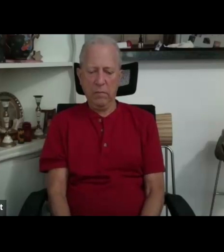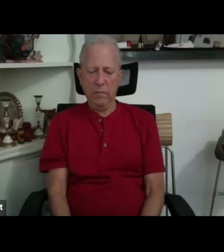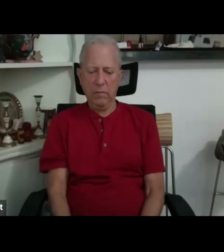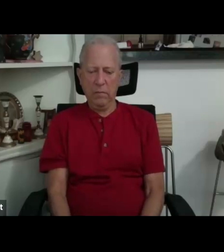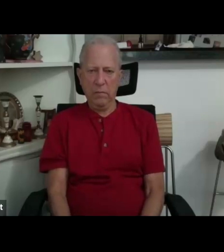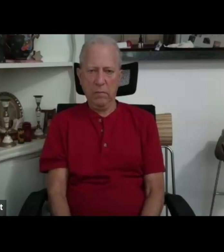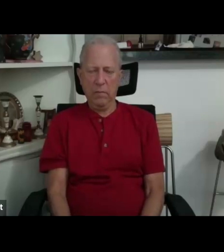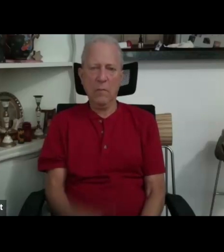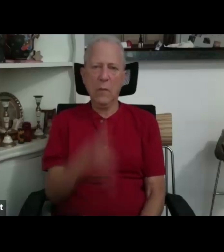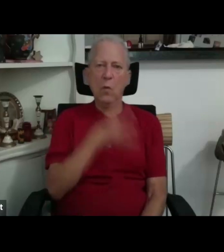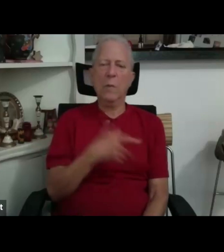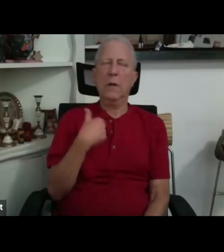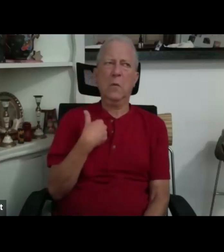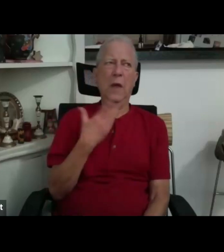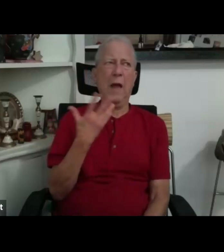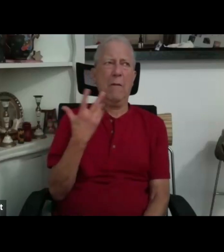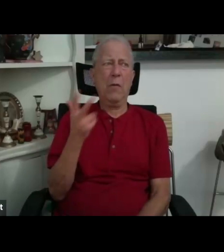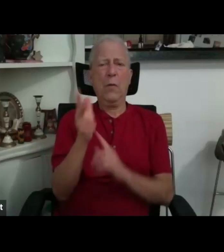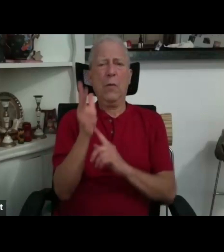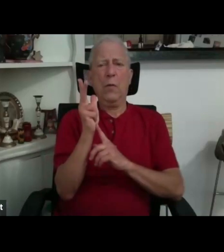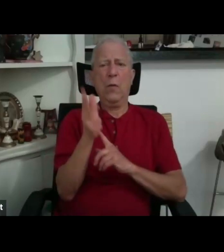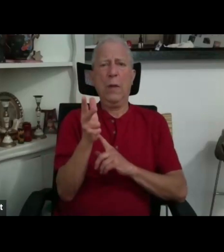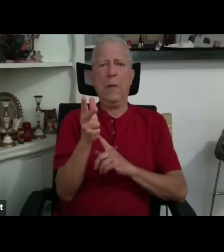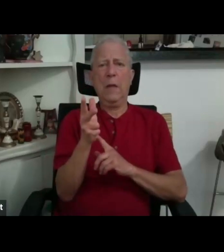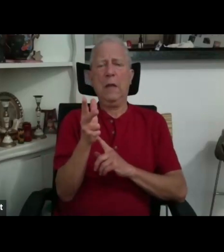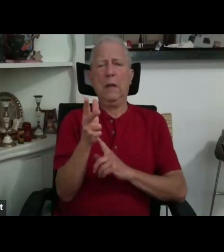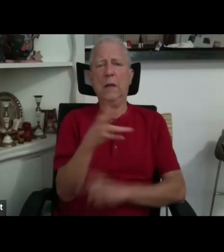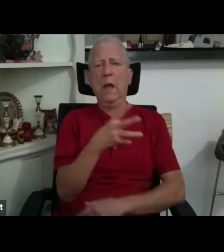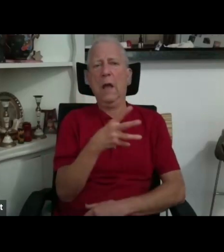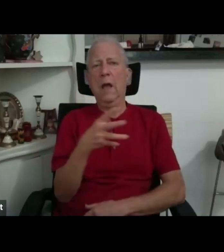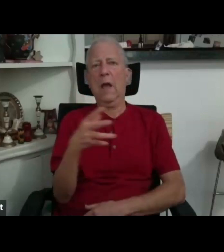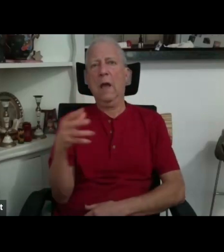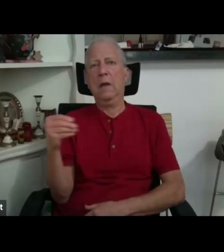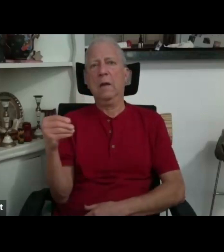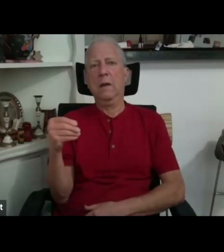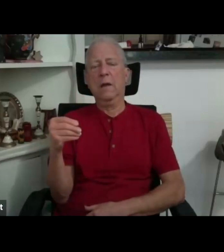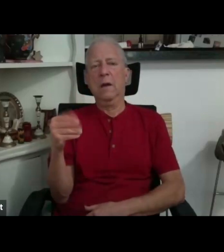We have 3 more minutes and